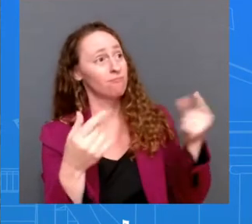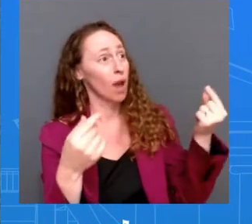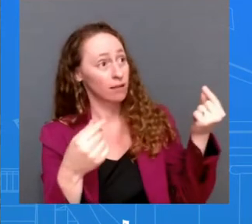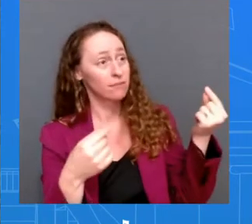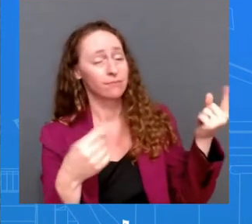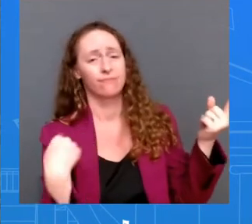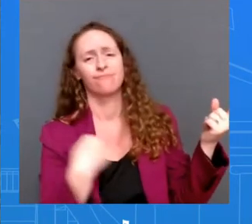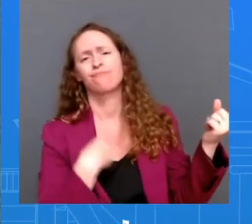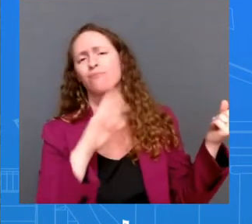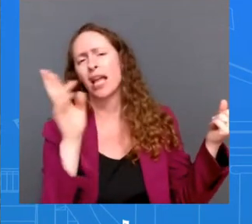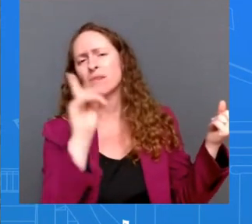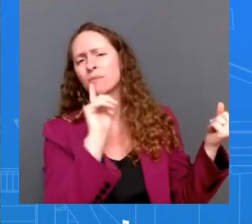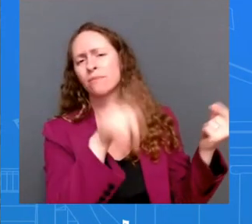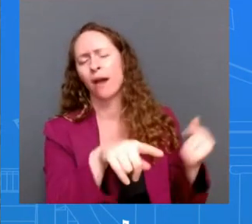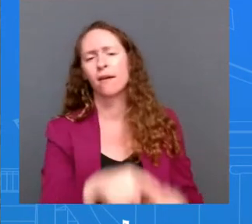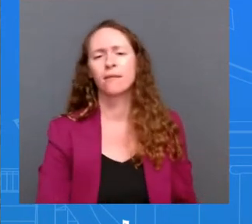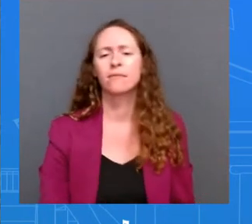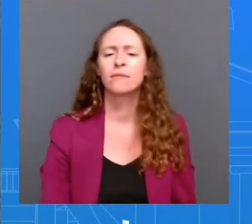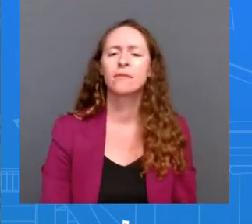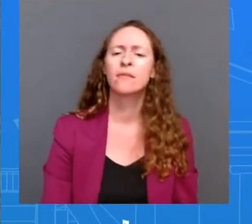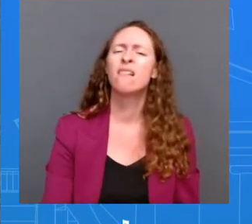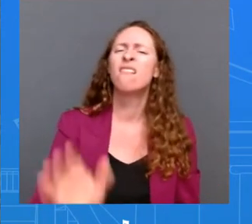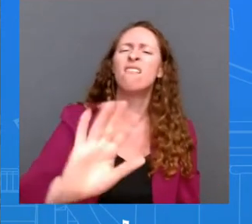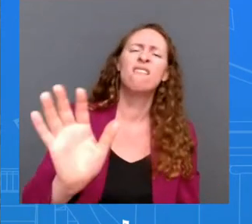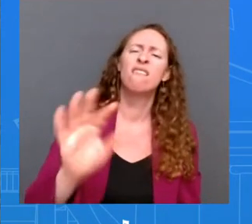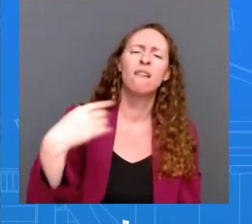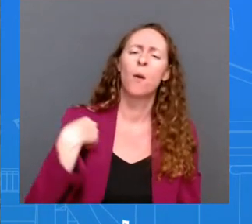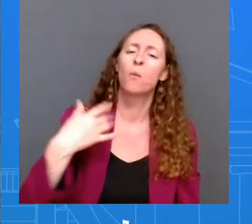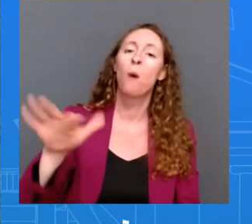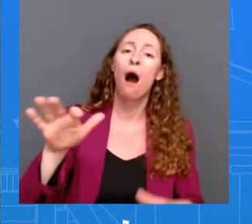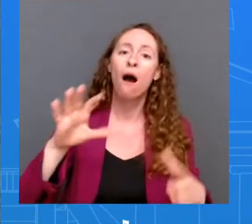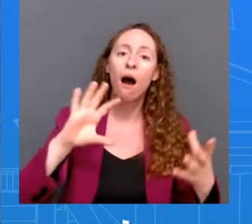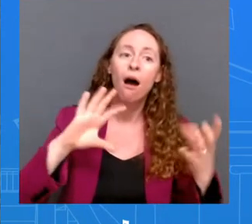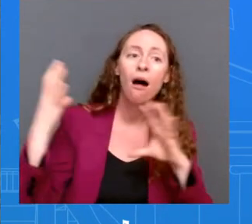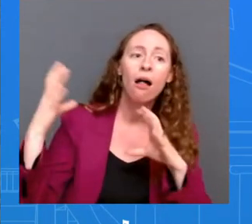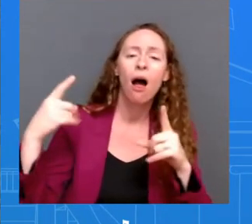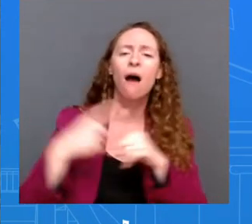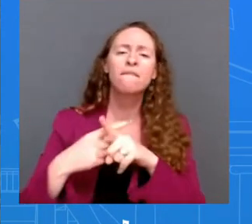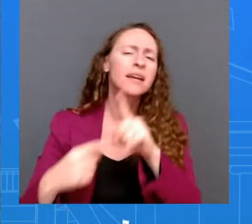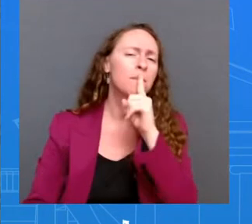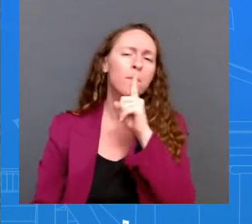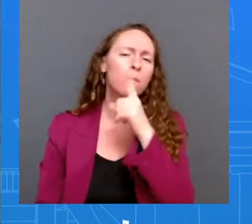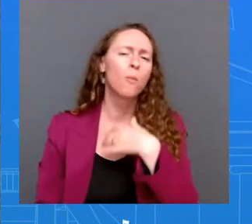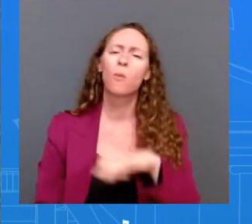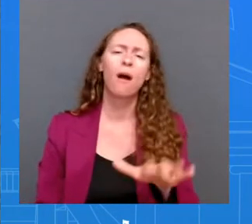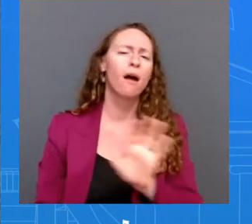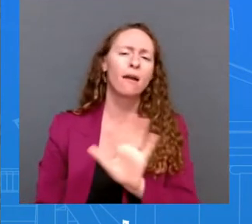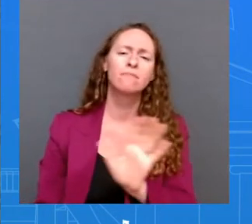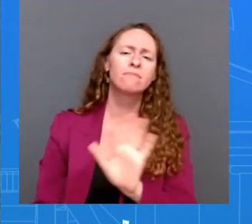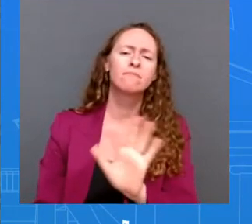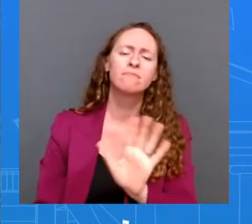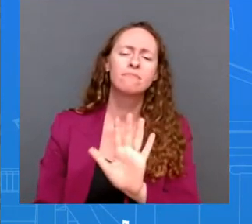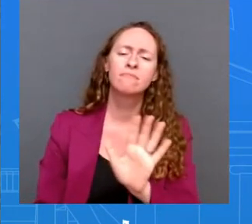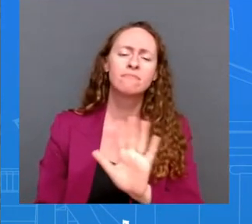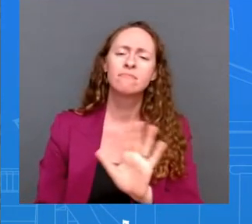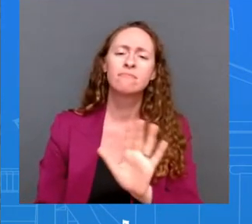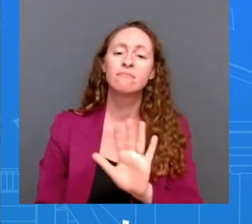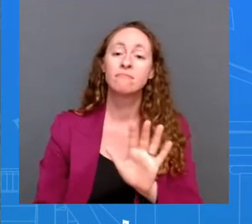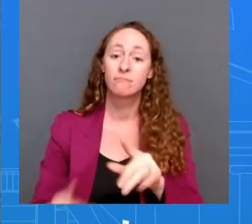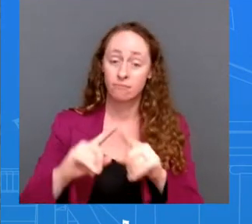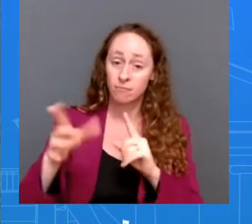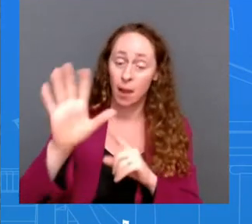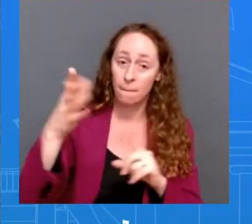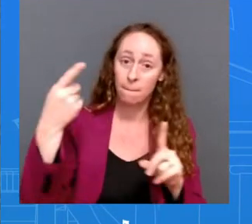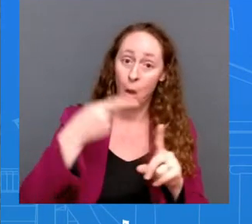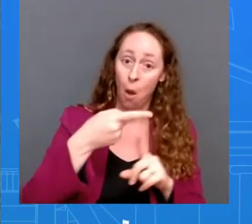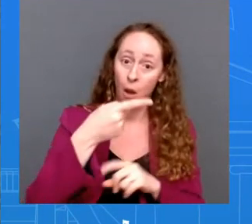time, we will not be deterred from operating in the seas and the skies of the Western Pacific, consistent with international law, as we have